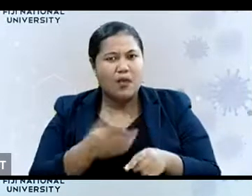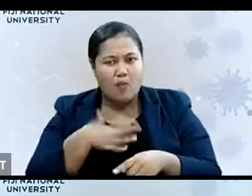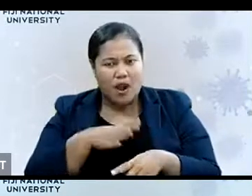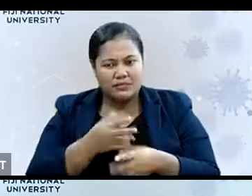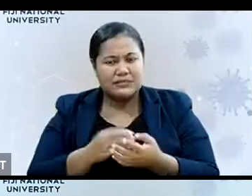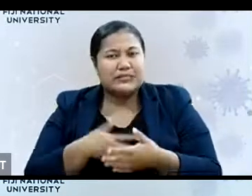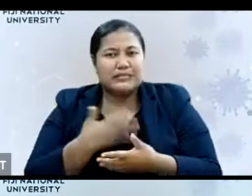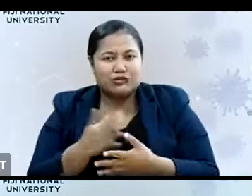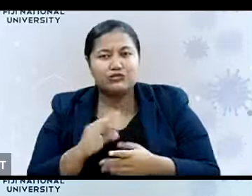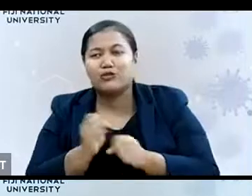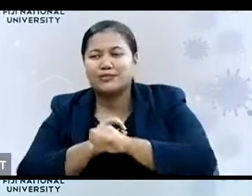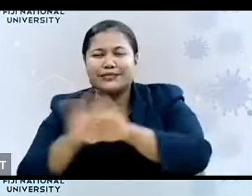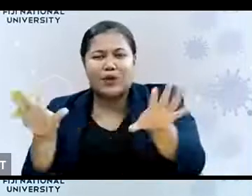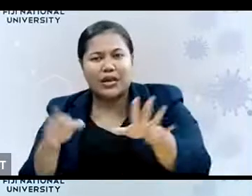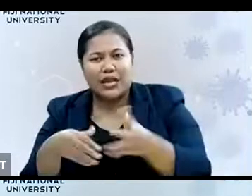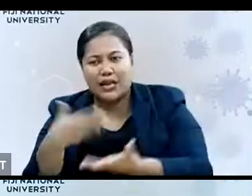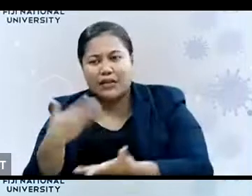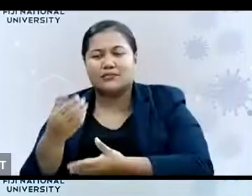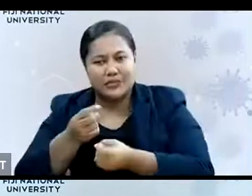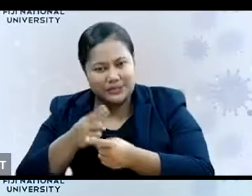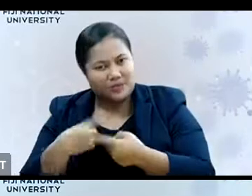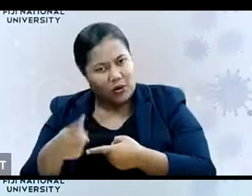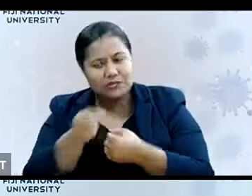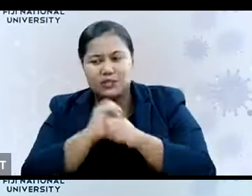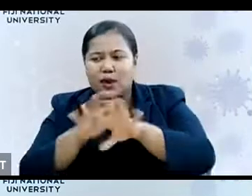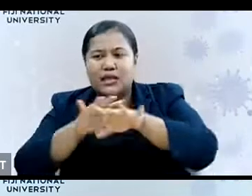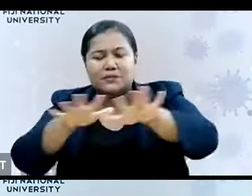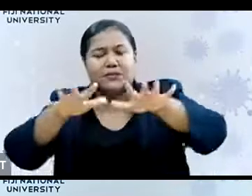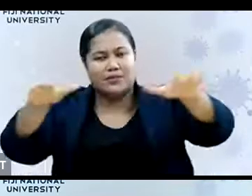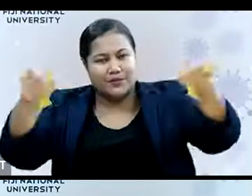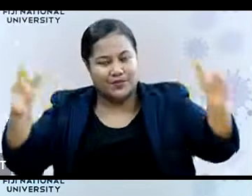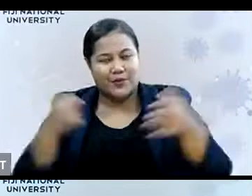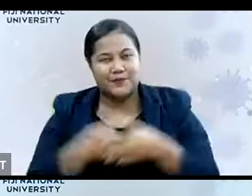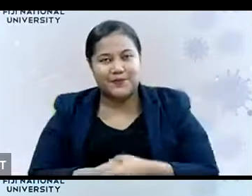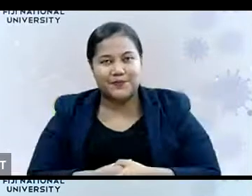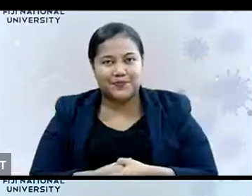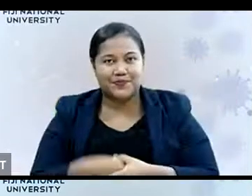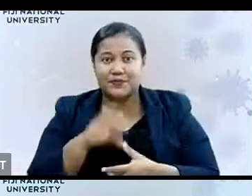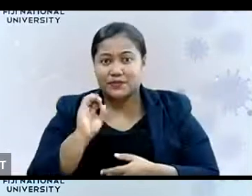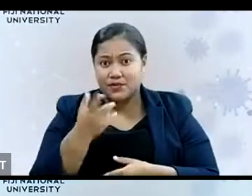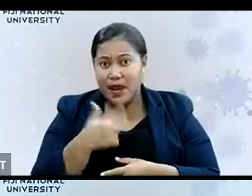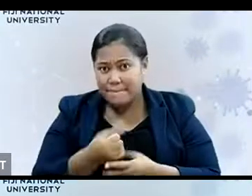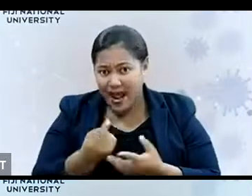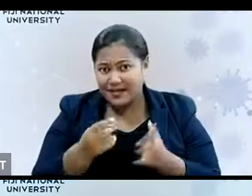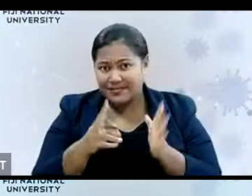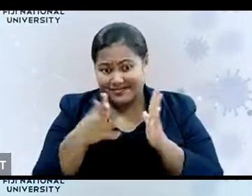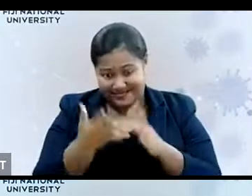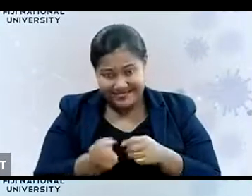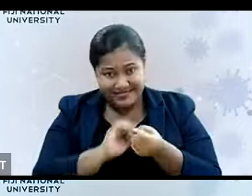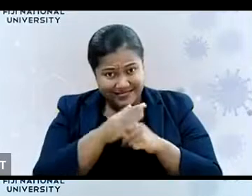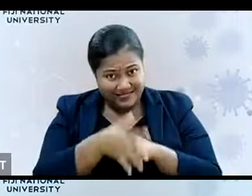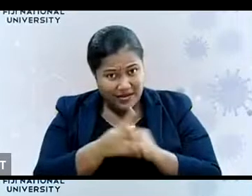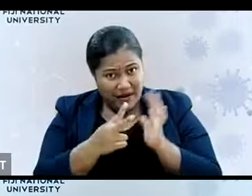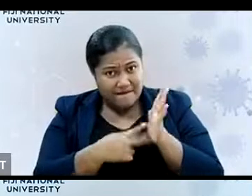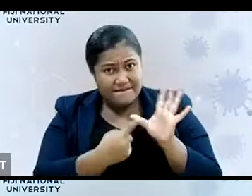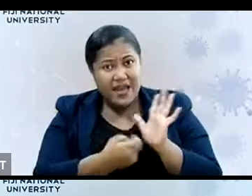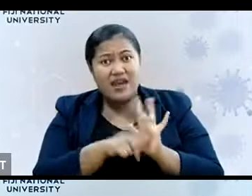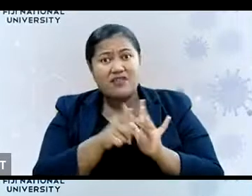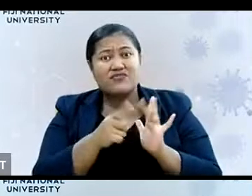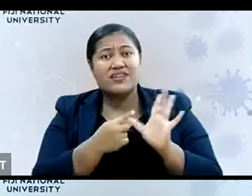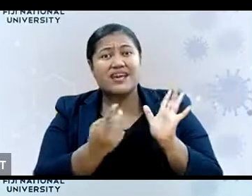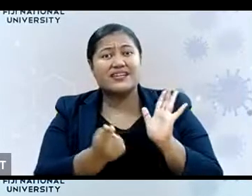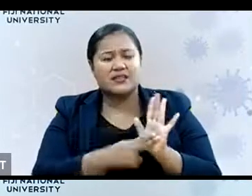I think it's important to keep that in mind when we hear about all the variants, you know, that the variants are mainly what they're doing is